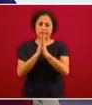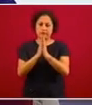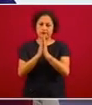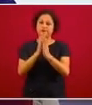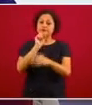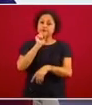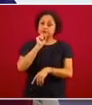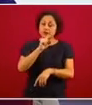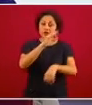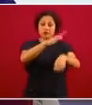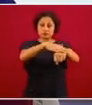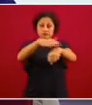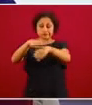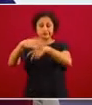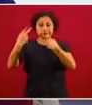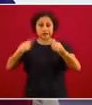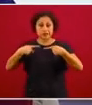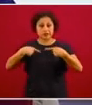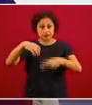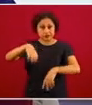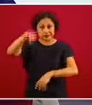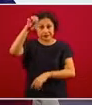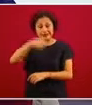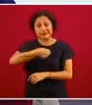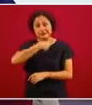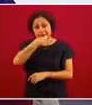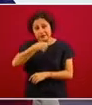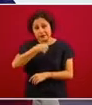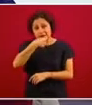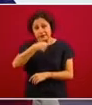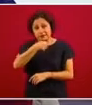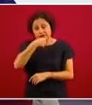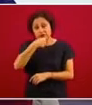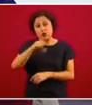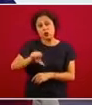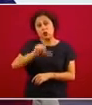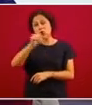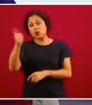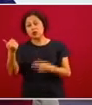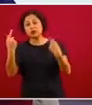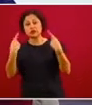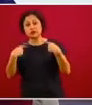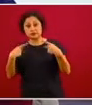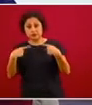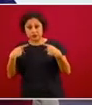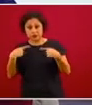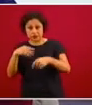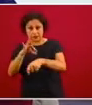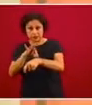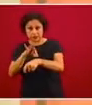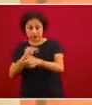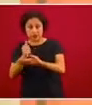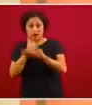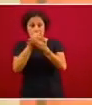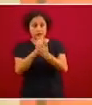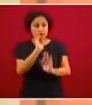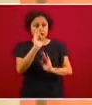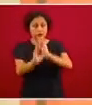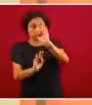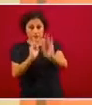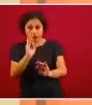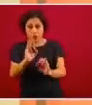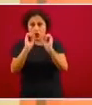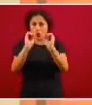enter the room, do not go see them, especially children. And those people who